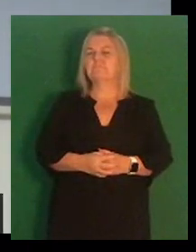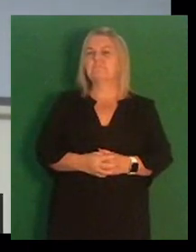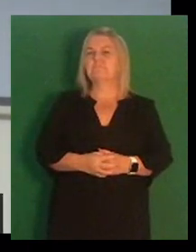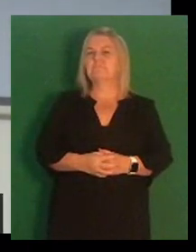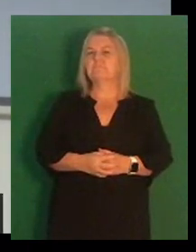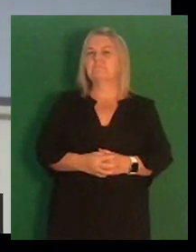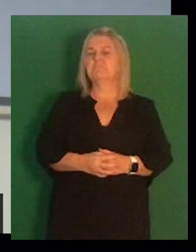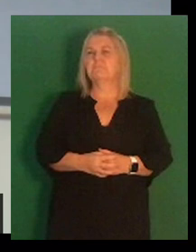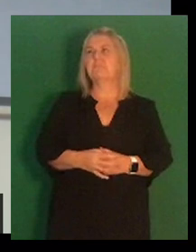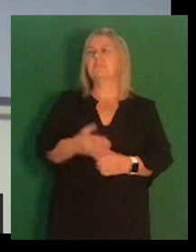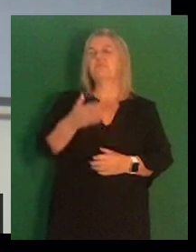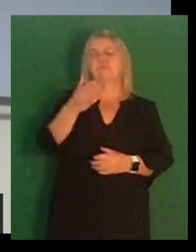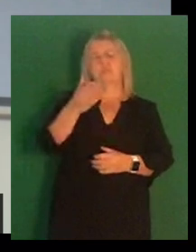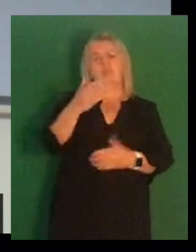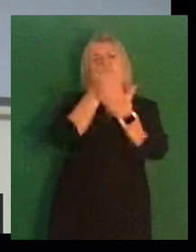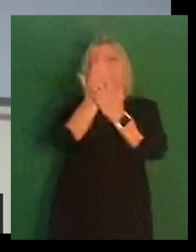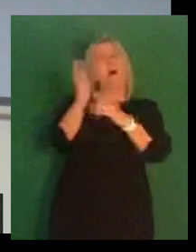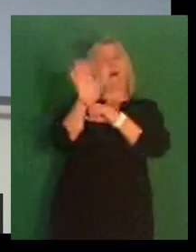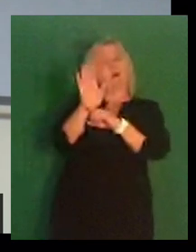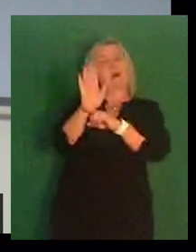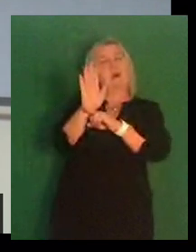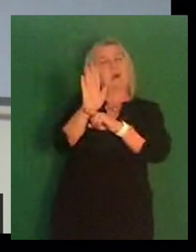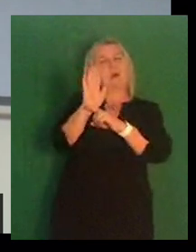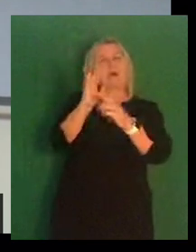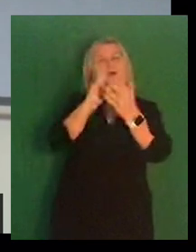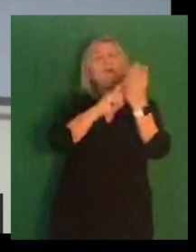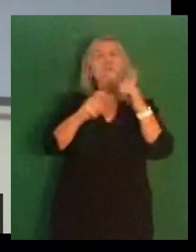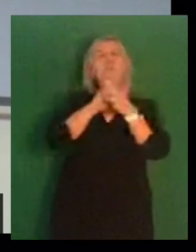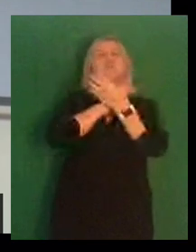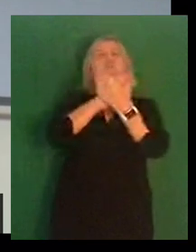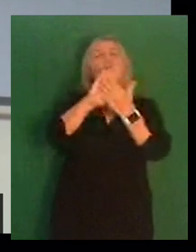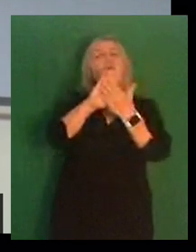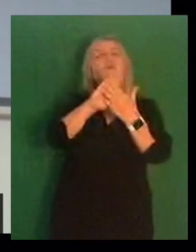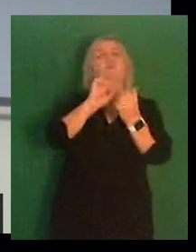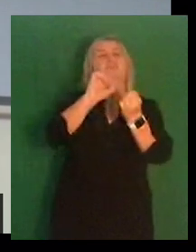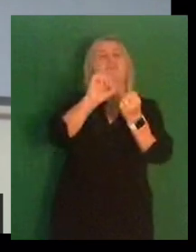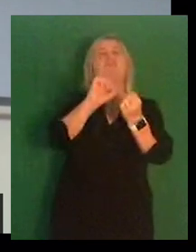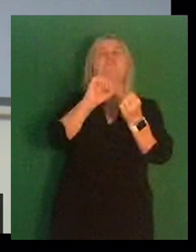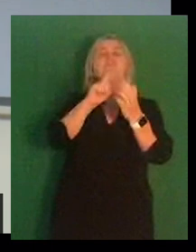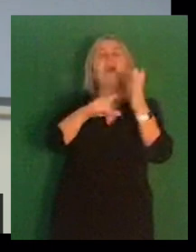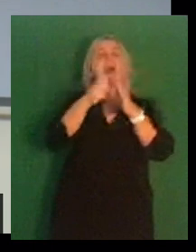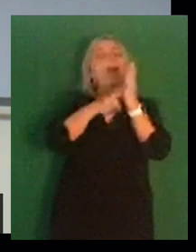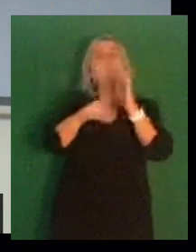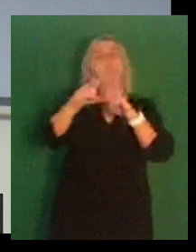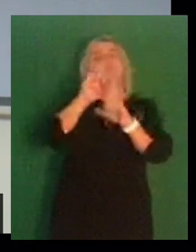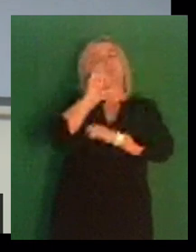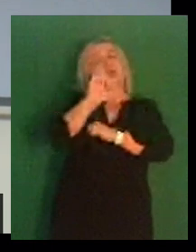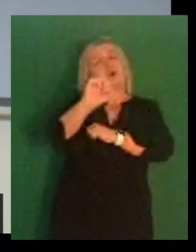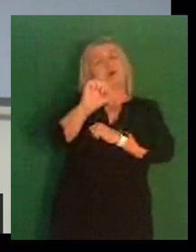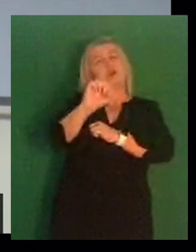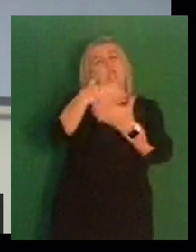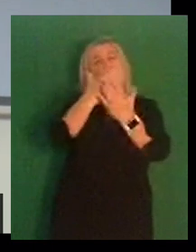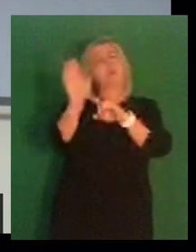So that was the fabulous Siobhan Redmond doing an extract from the film that was written by Jackie